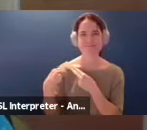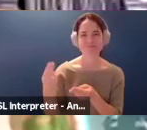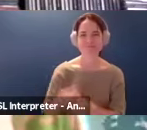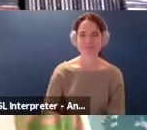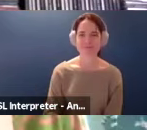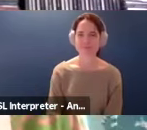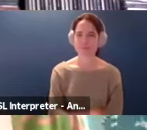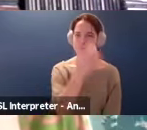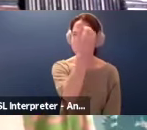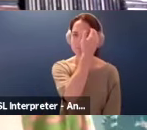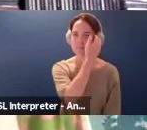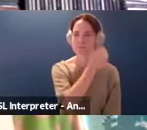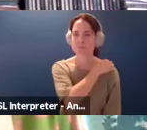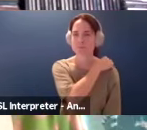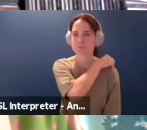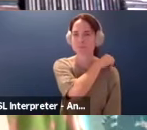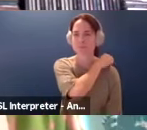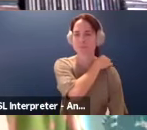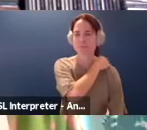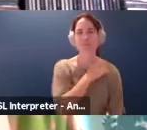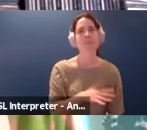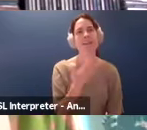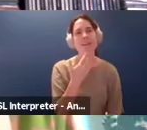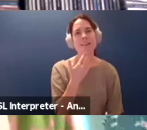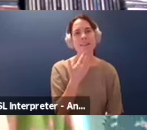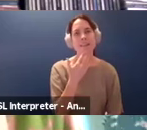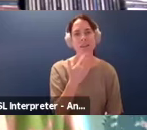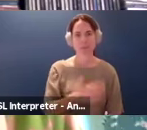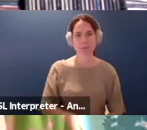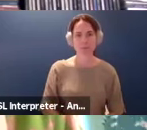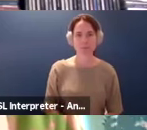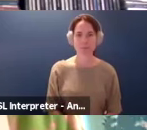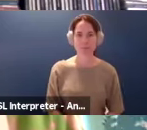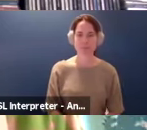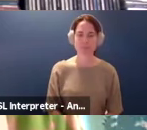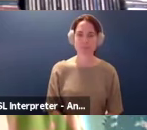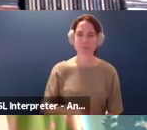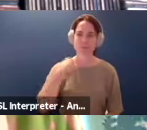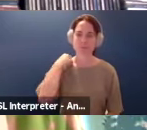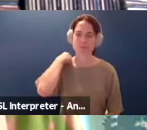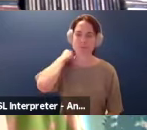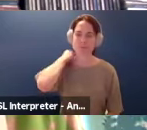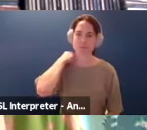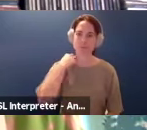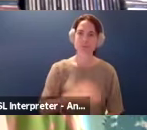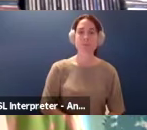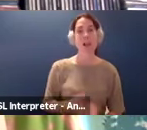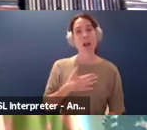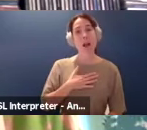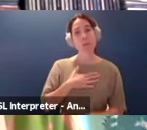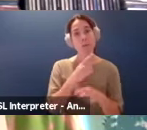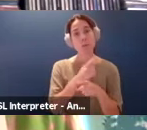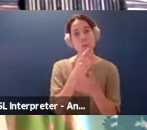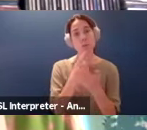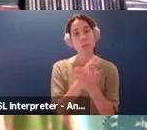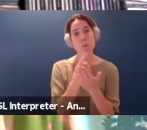thanks for melissa sarika um yeah so i would like to um talk about two main things and